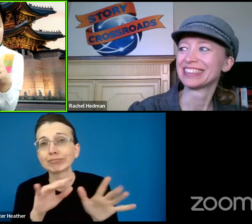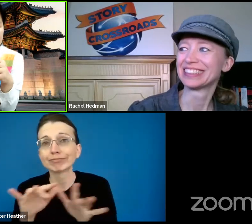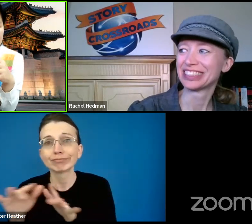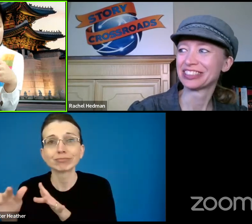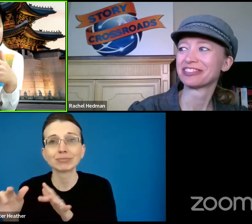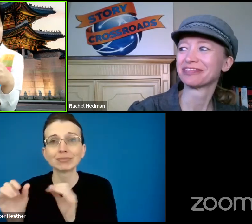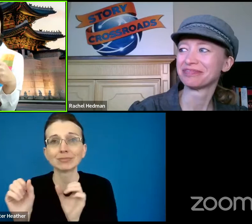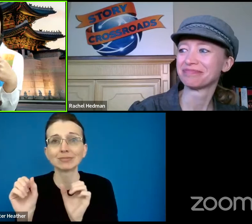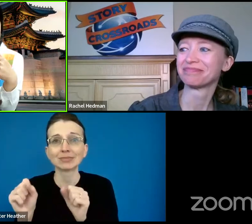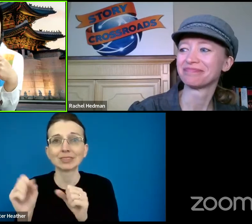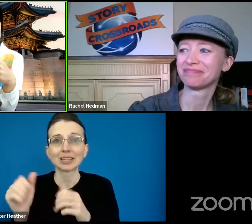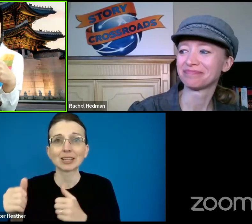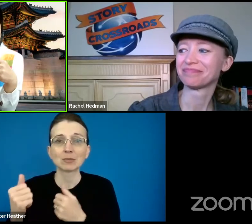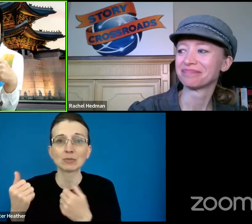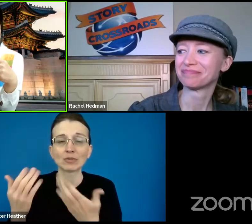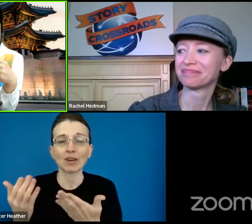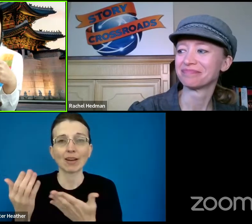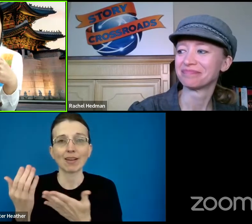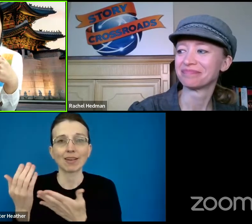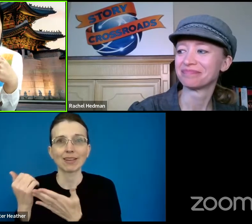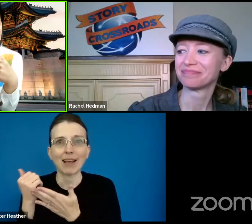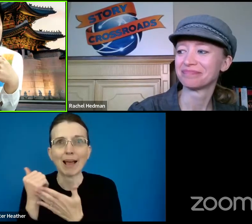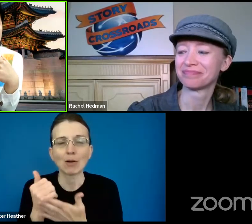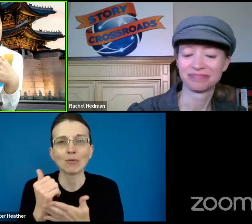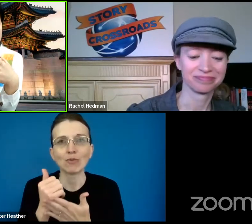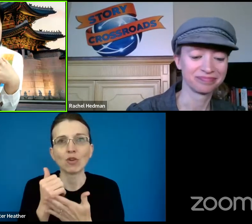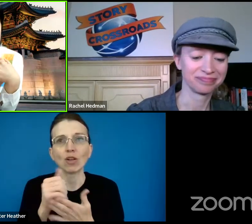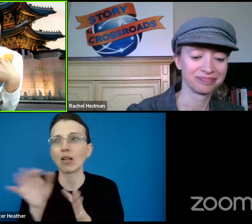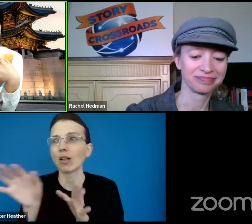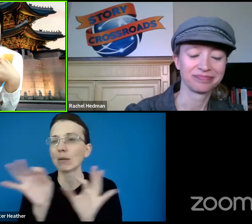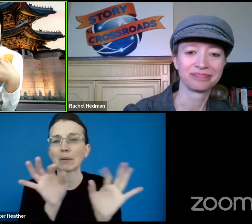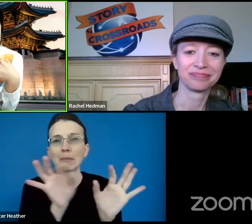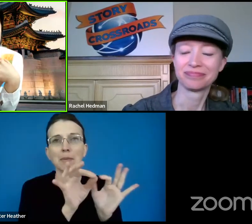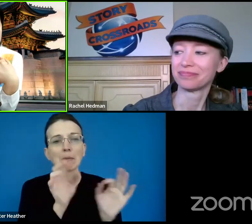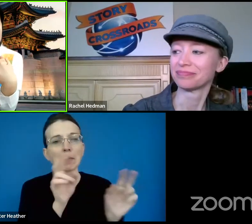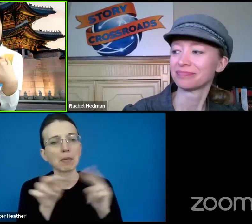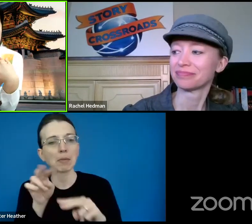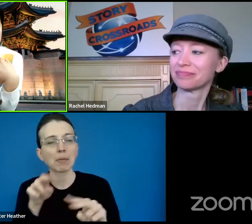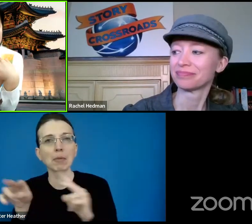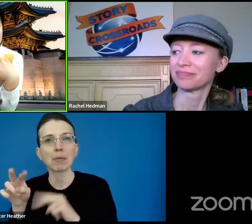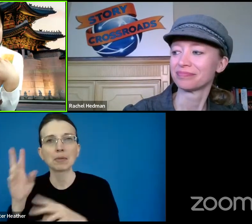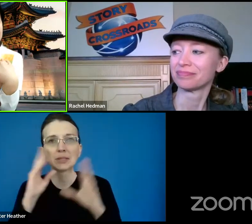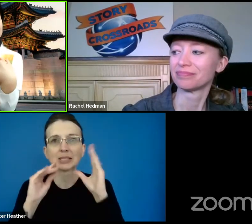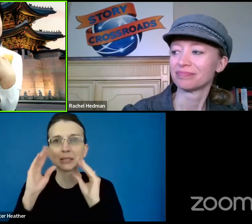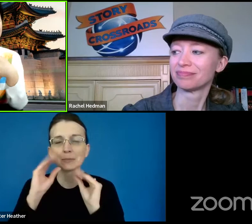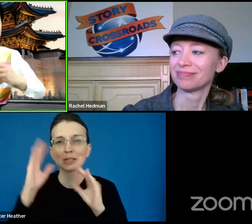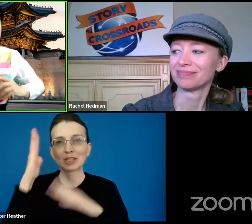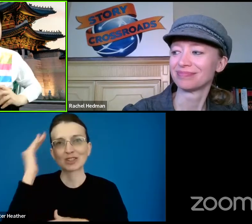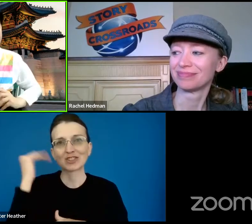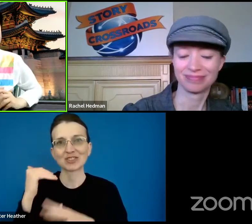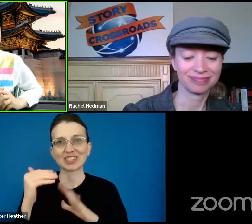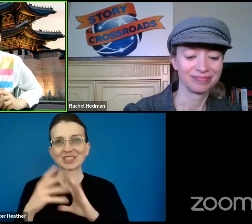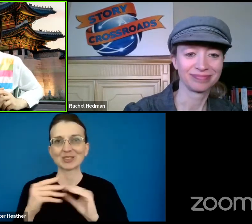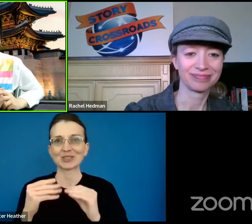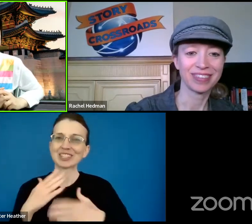of helpful source of Korean stories. Enjoy.